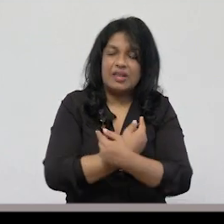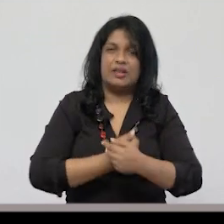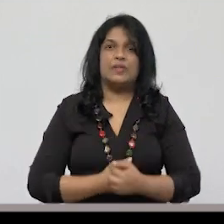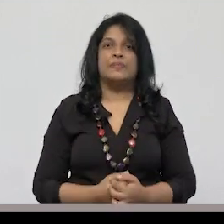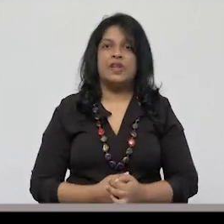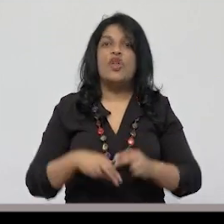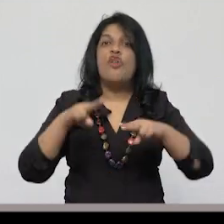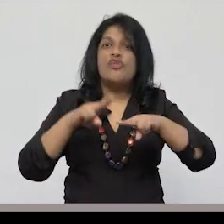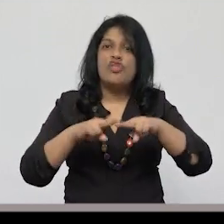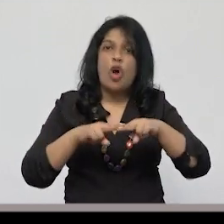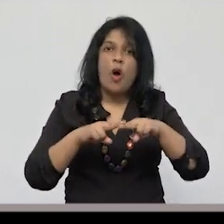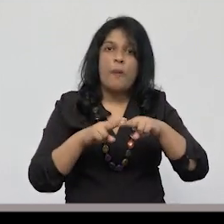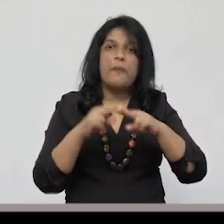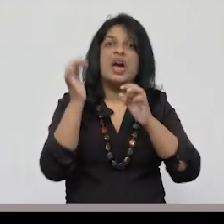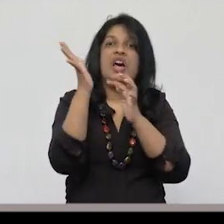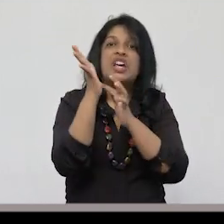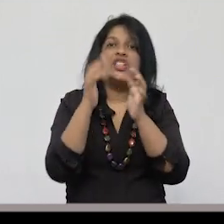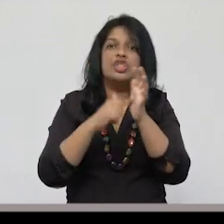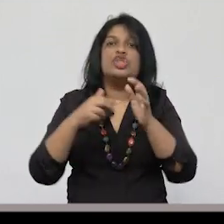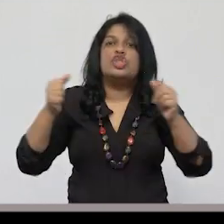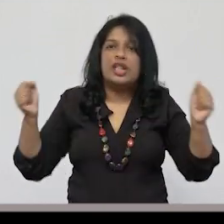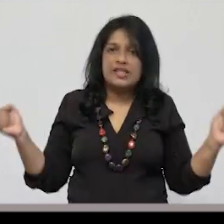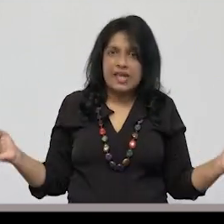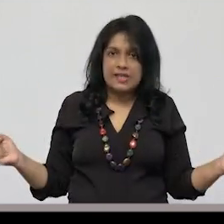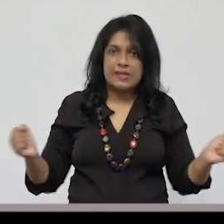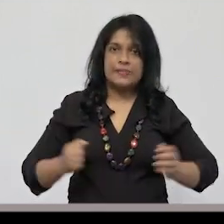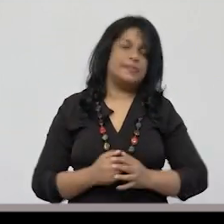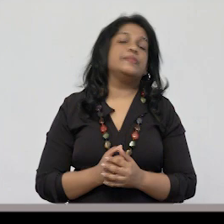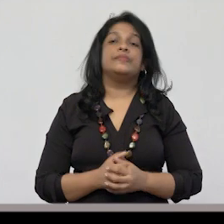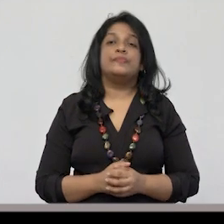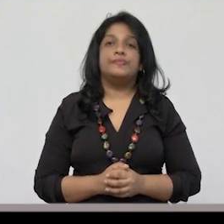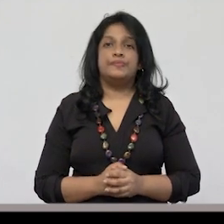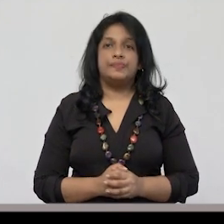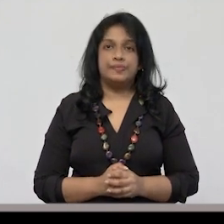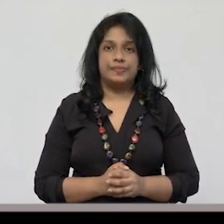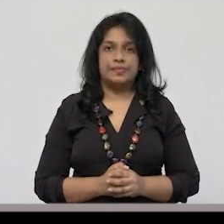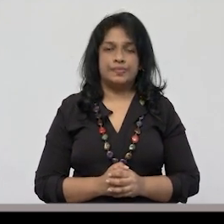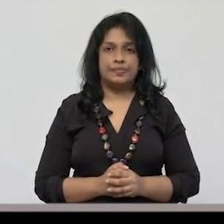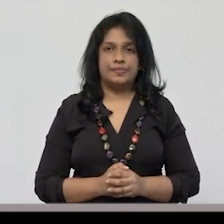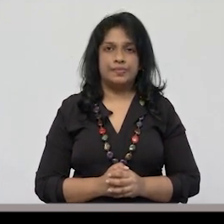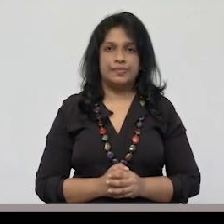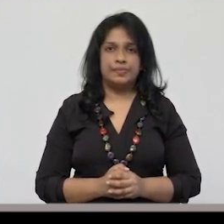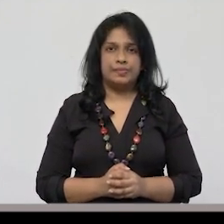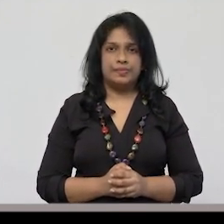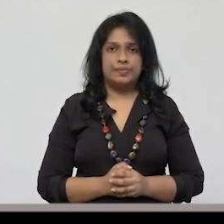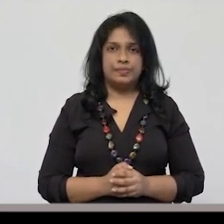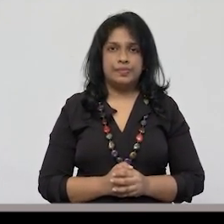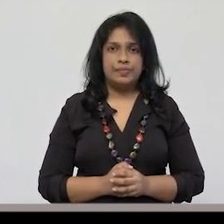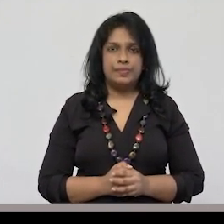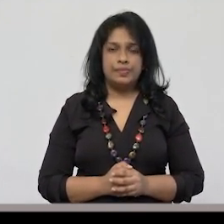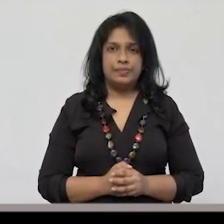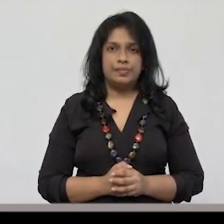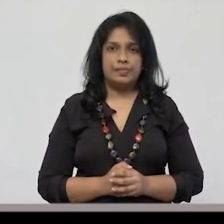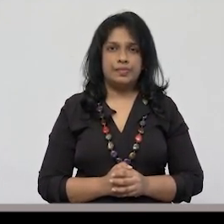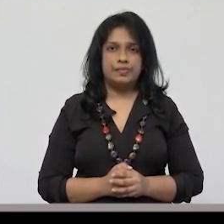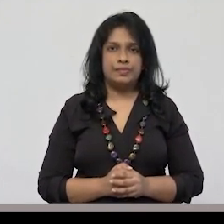stress management. What does it say? Matthew 11:29. Let me teach you, because I am humble